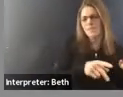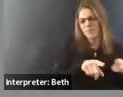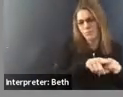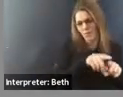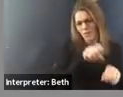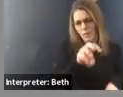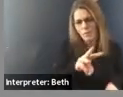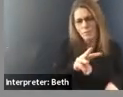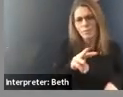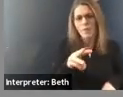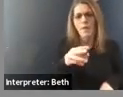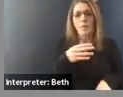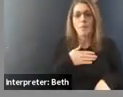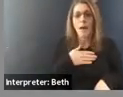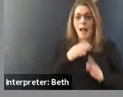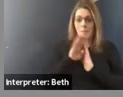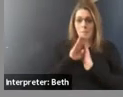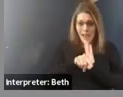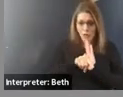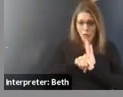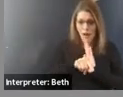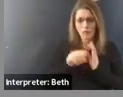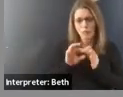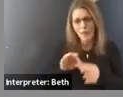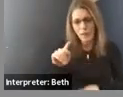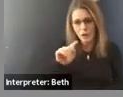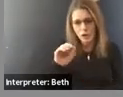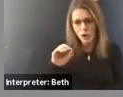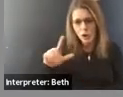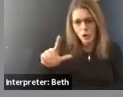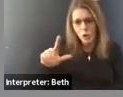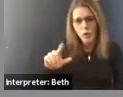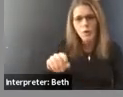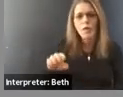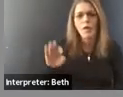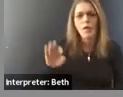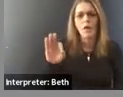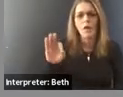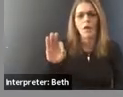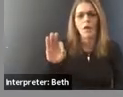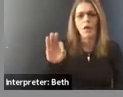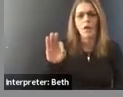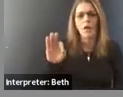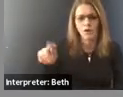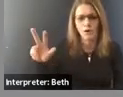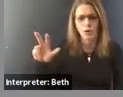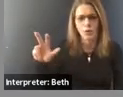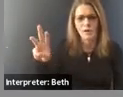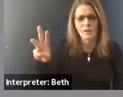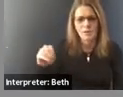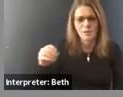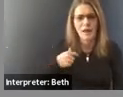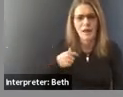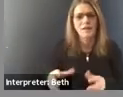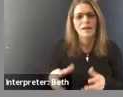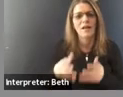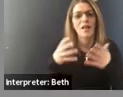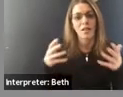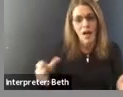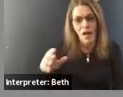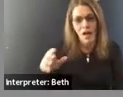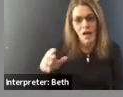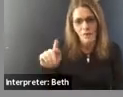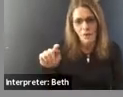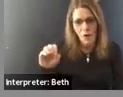is Fusion 360. I did a little bit of AutoCAD. I did a lot of SolidWorks. I started with 97 plus and I used it